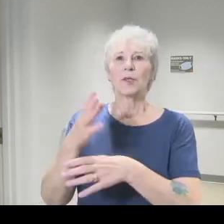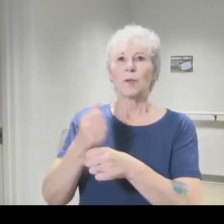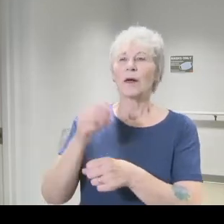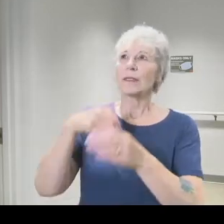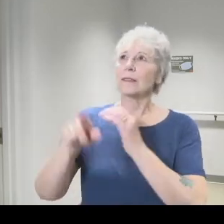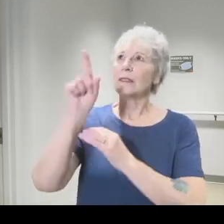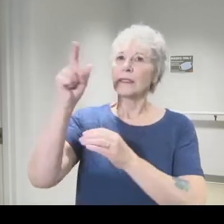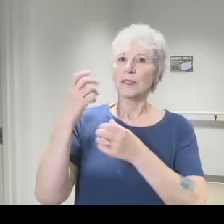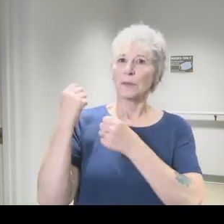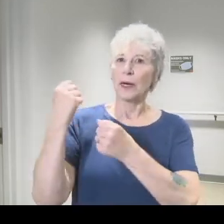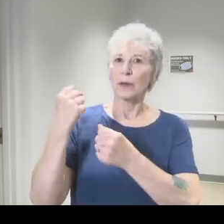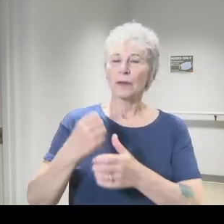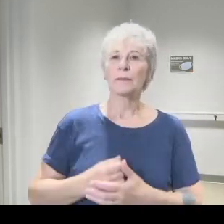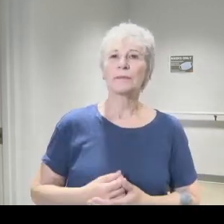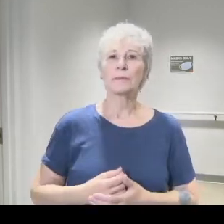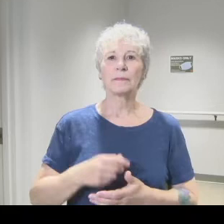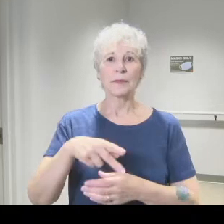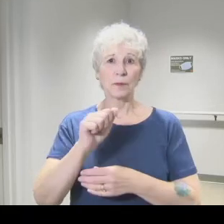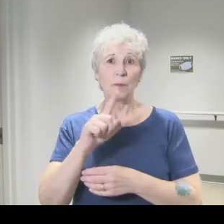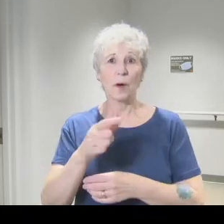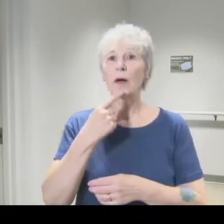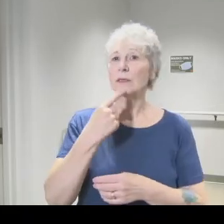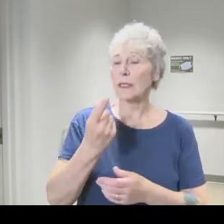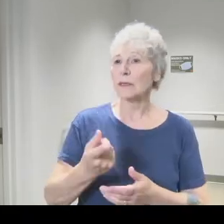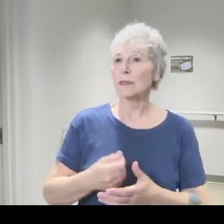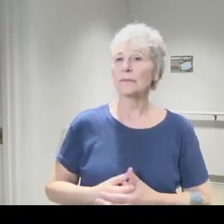Spirit. That's what Paul's saying.